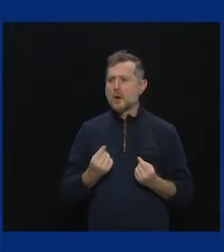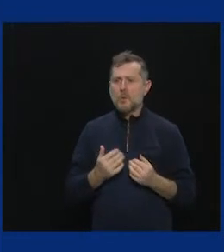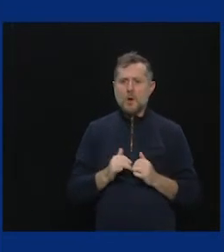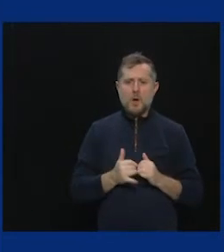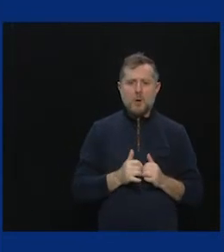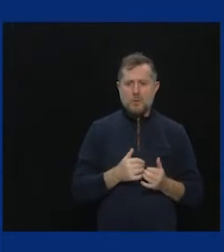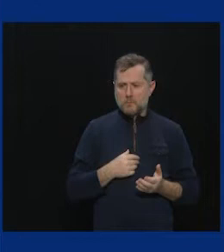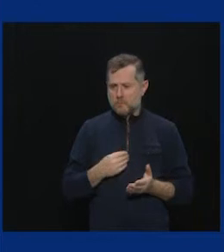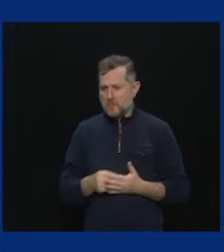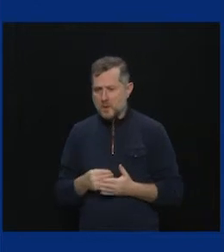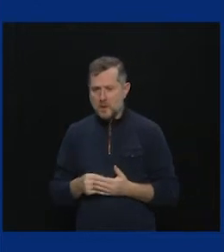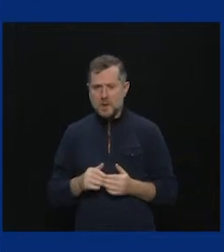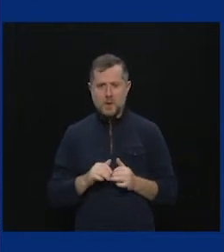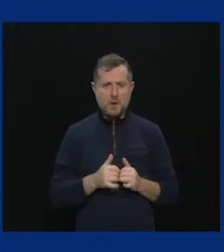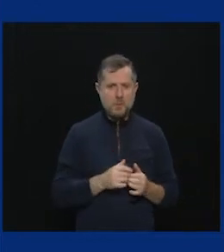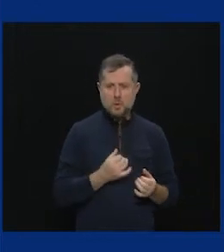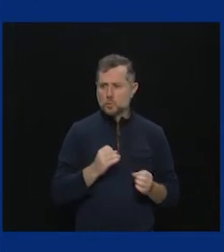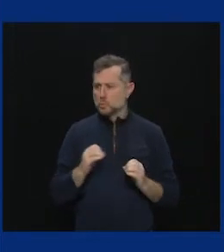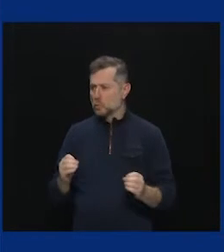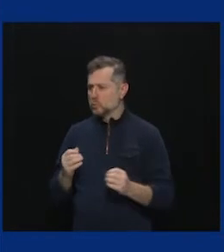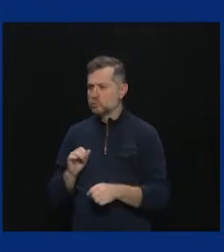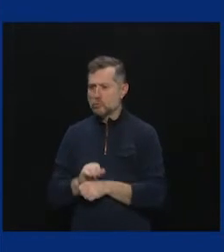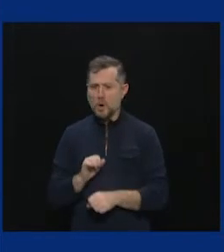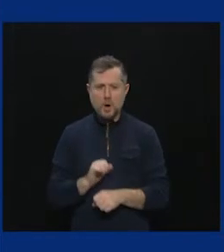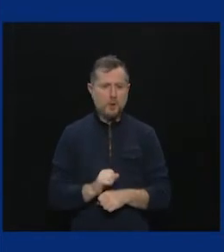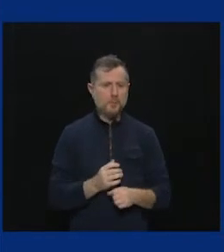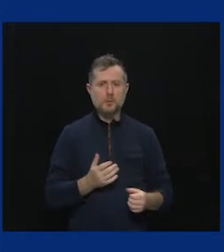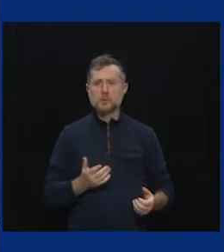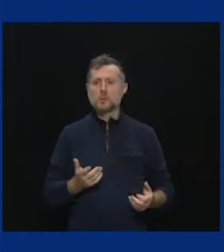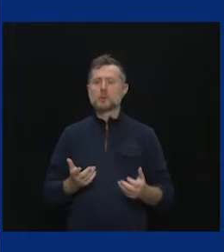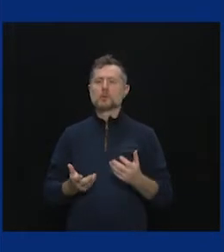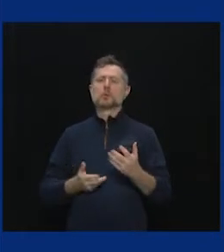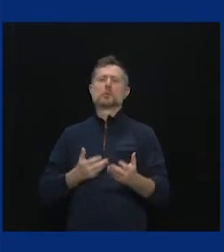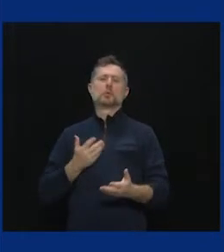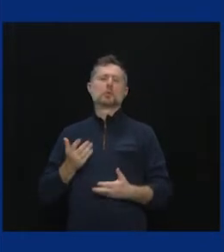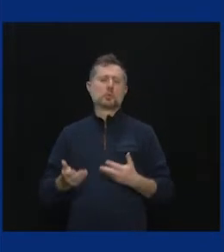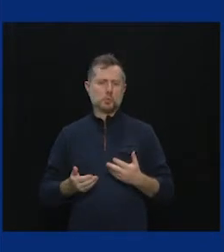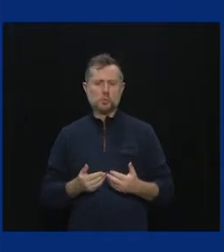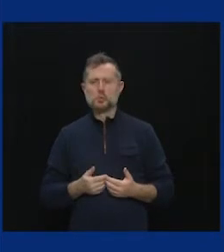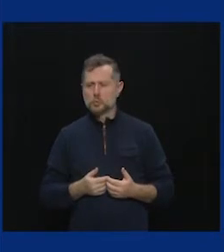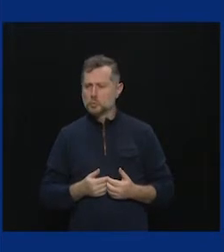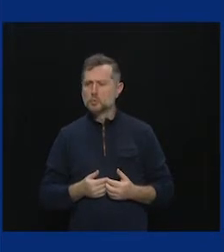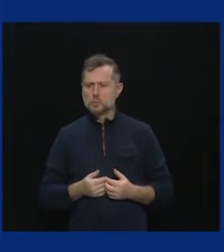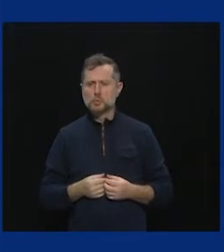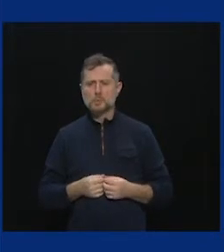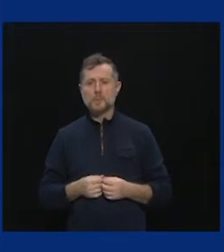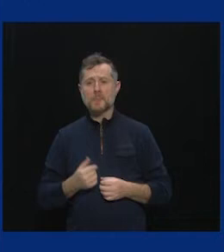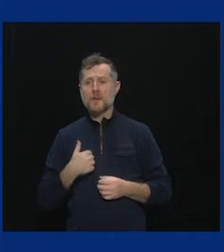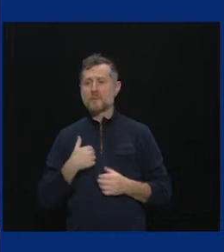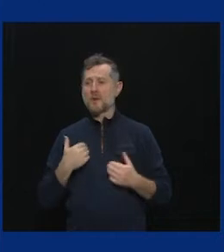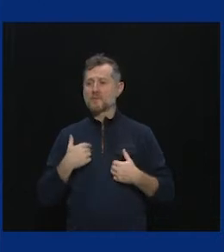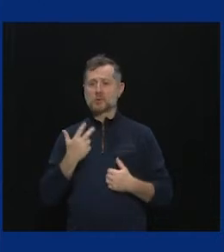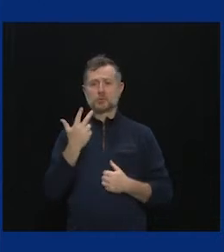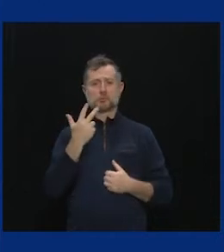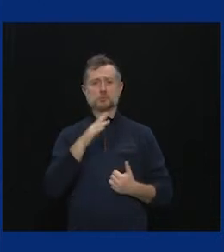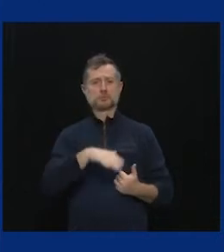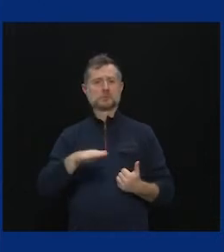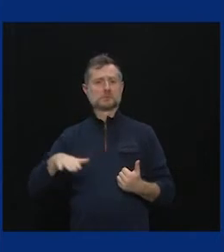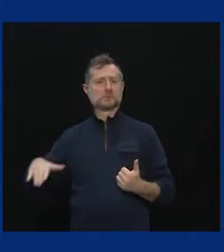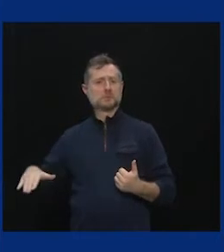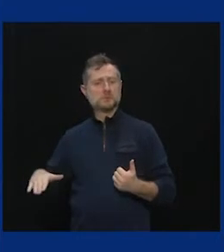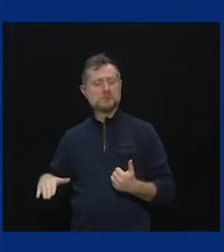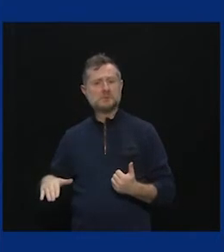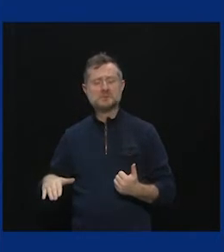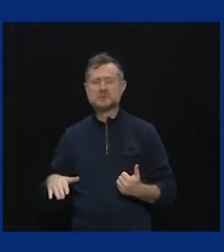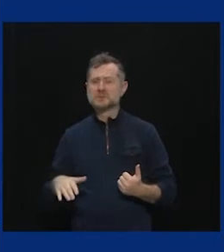I ended in good way, benefits and raised 3 children, and take proud of